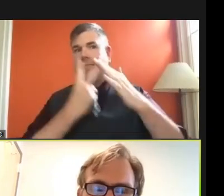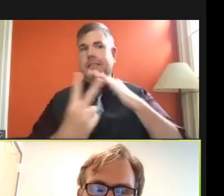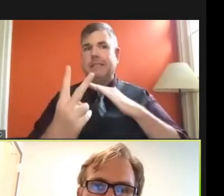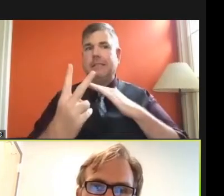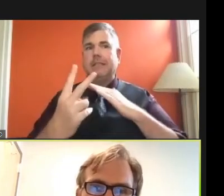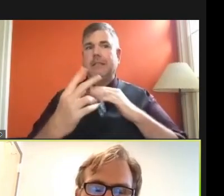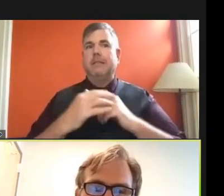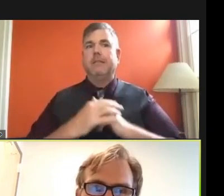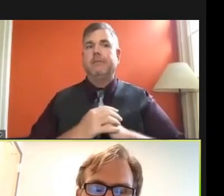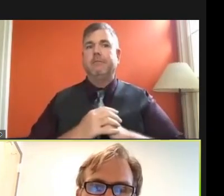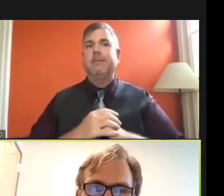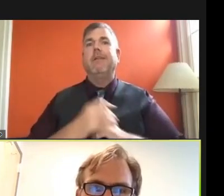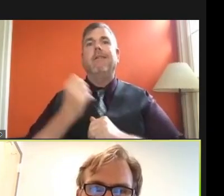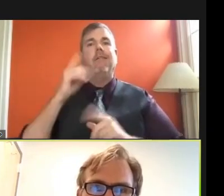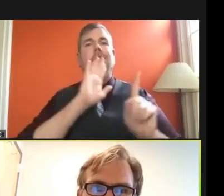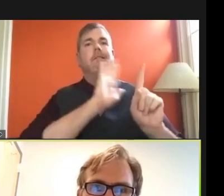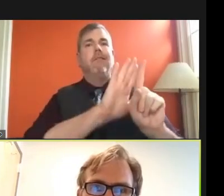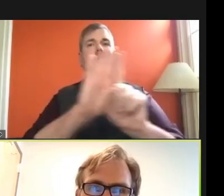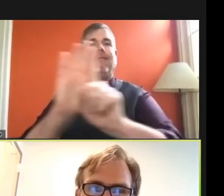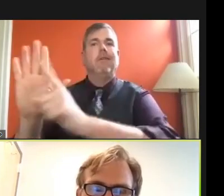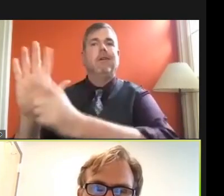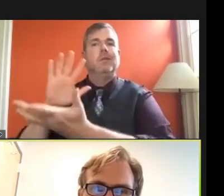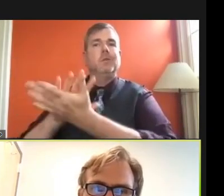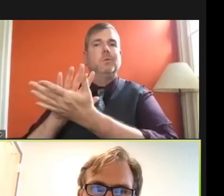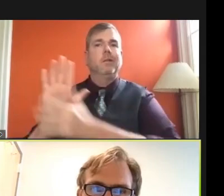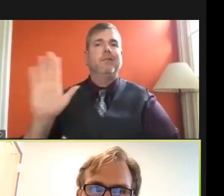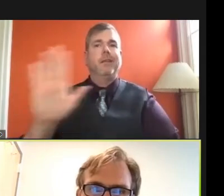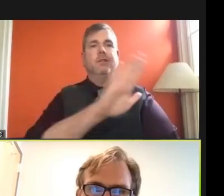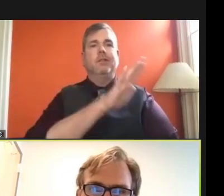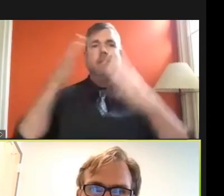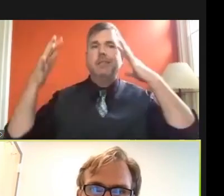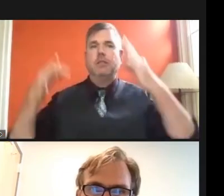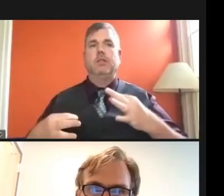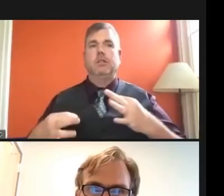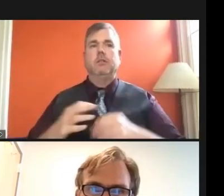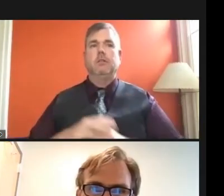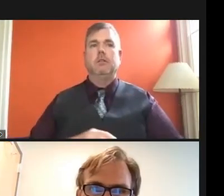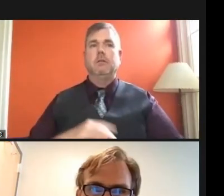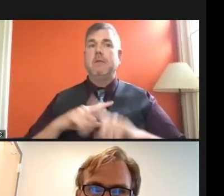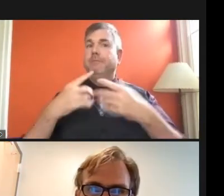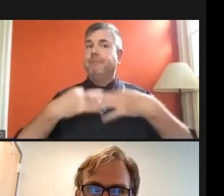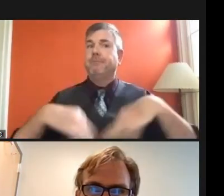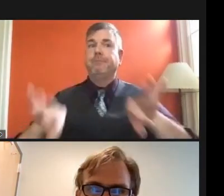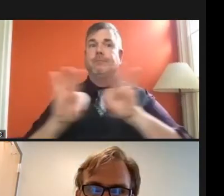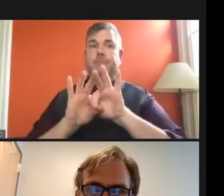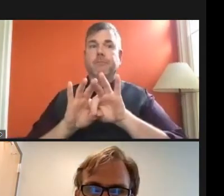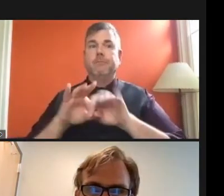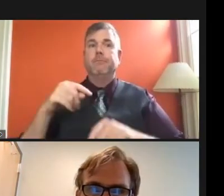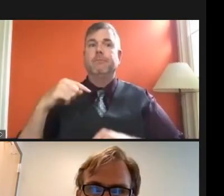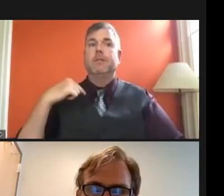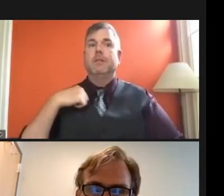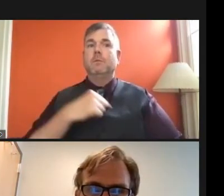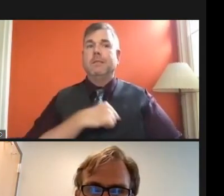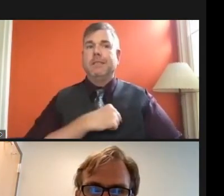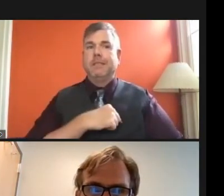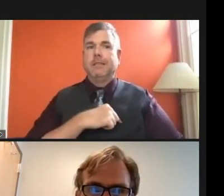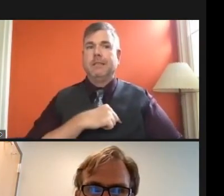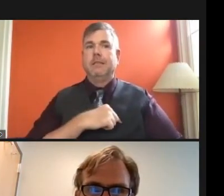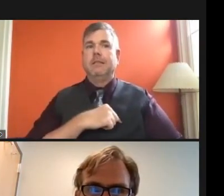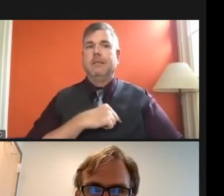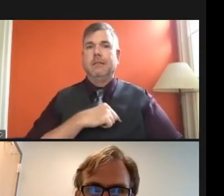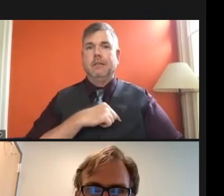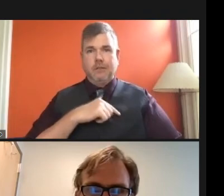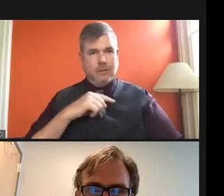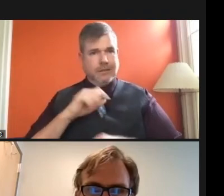doing everything we can to get kids back to the classrooms. Great. Thank you for that update. And those that